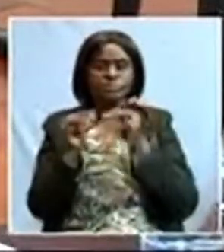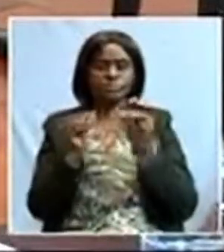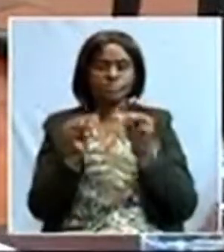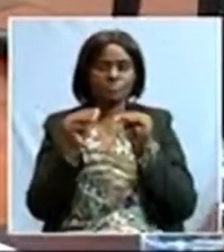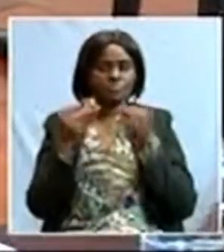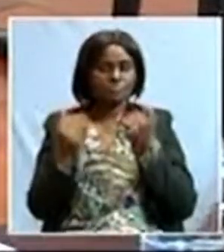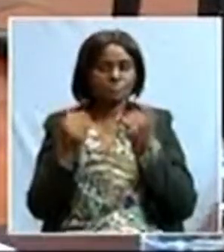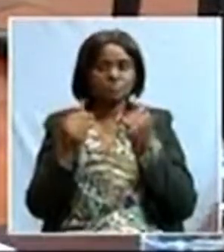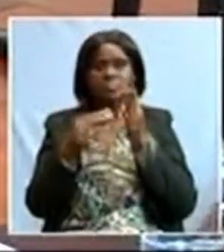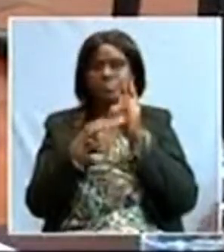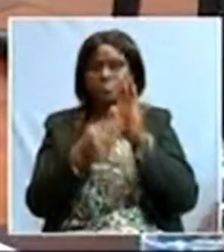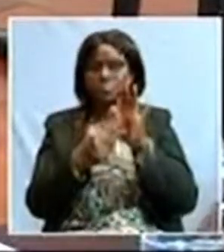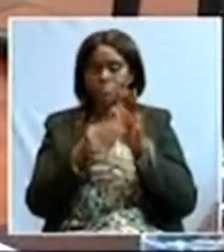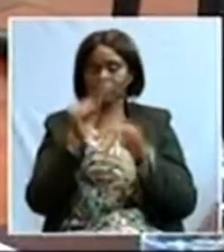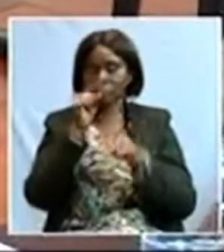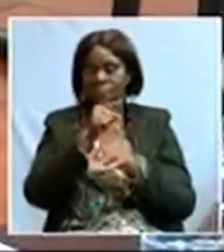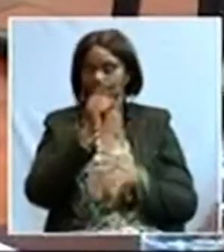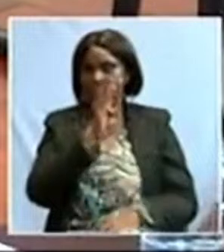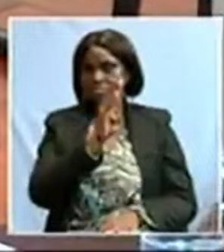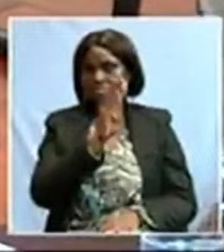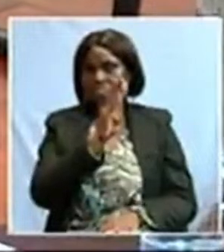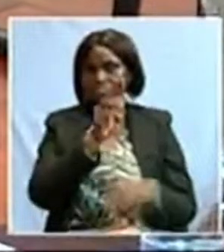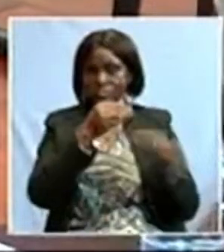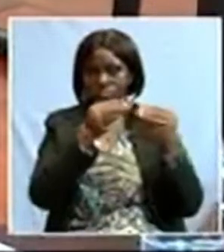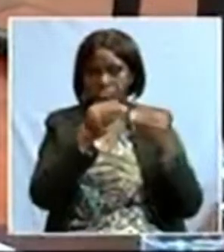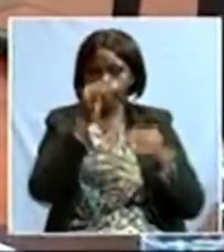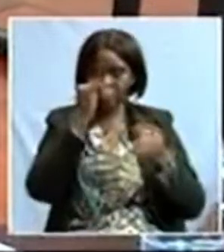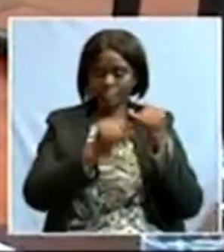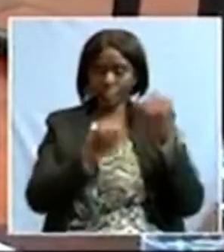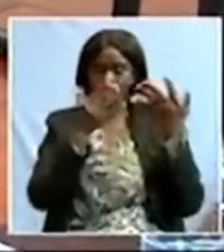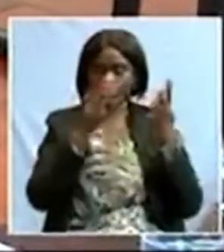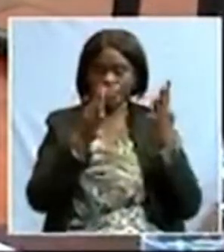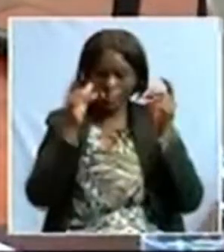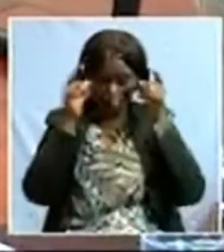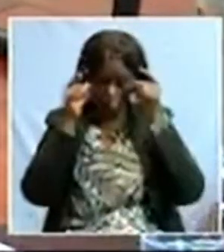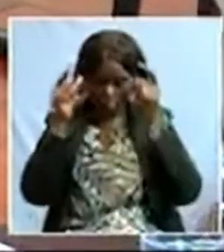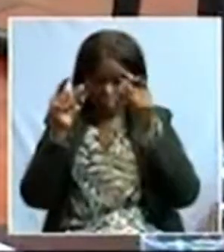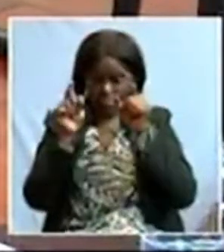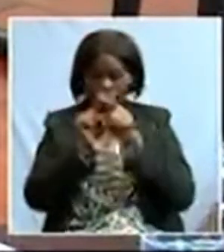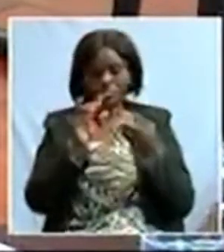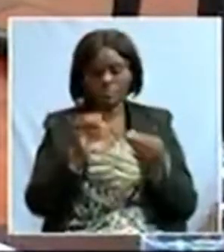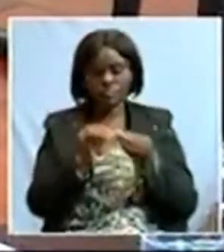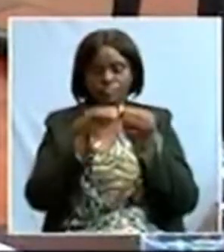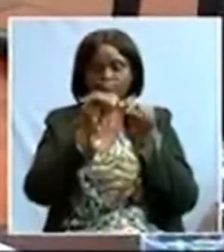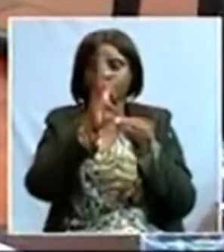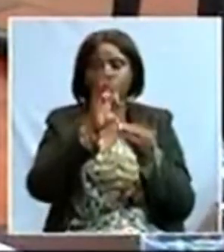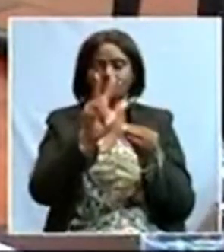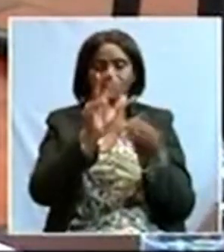Management wishes to indicate that Buteko Market has since been completed and a total of